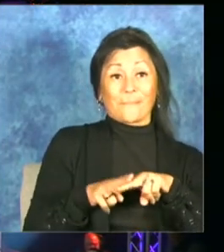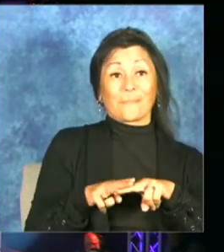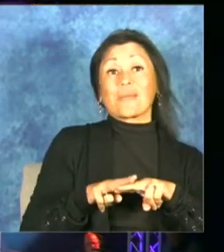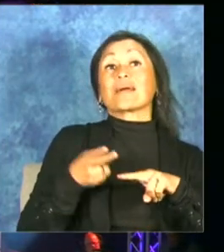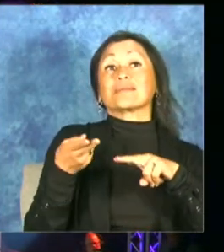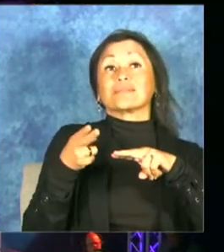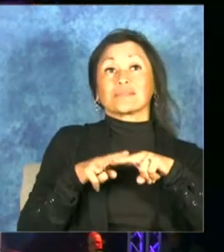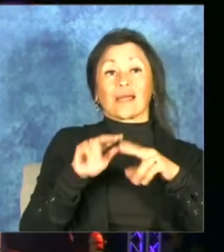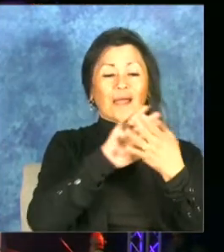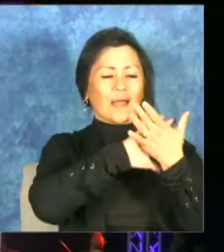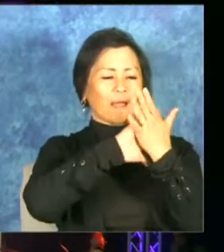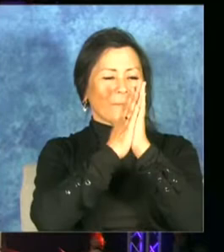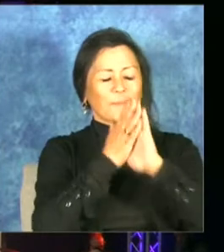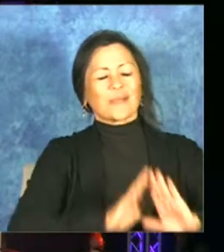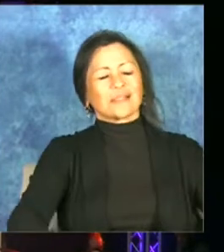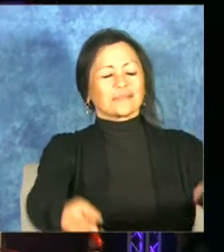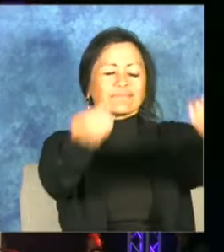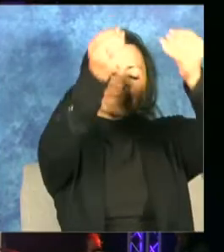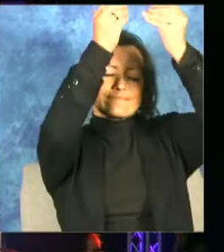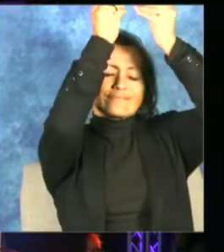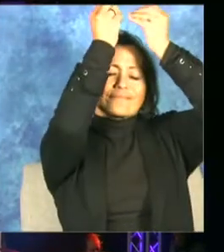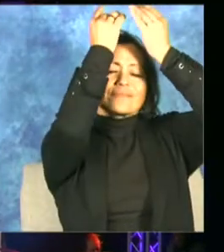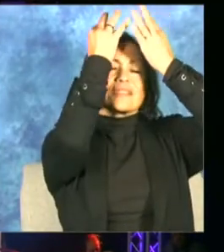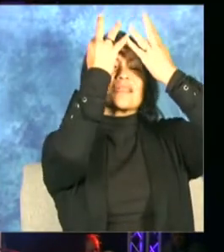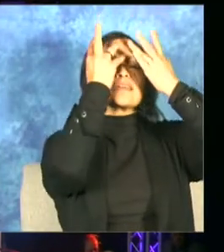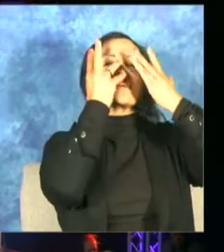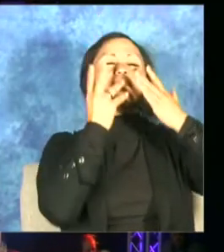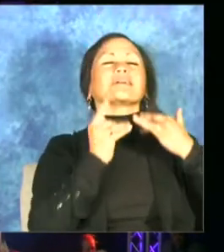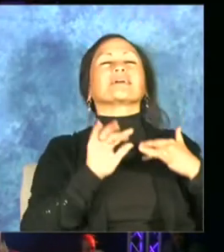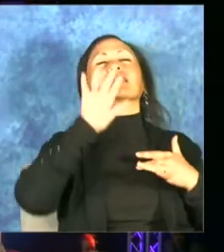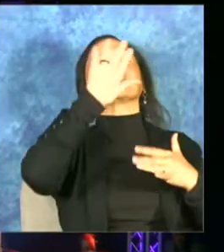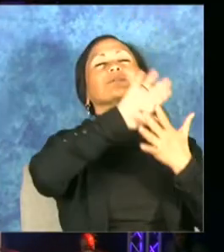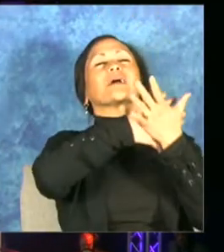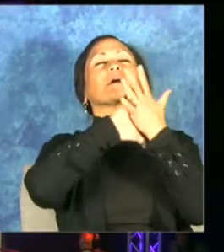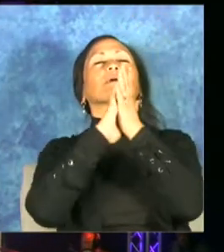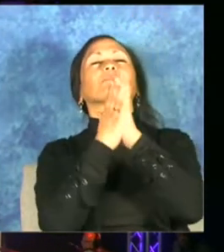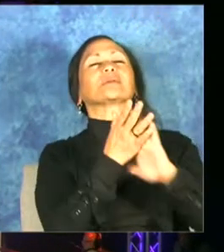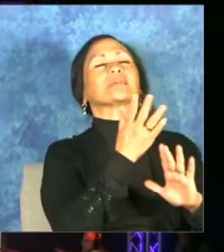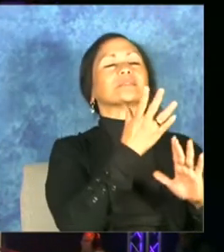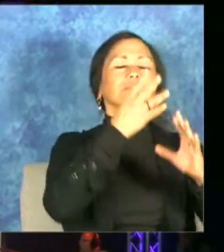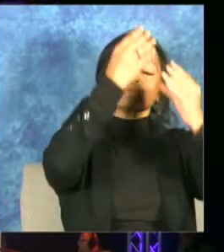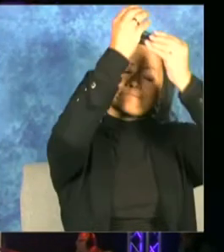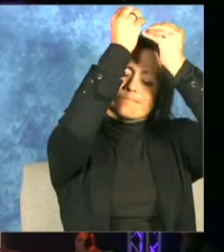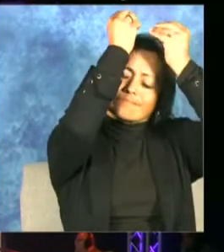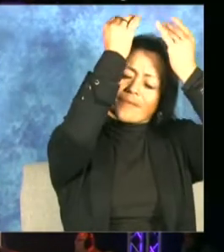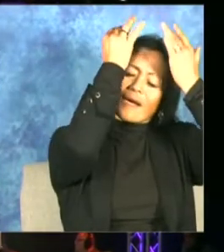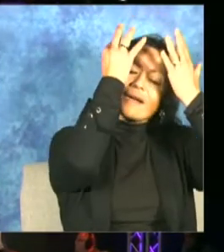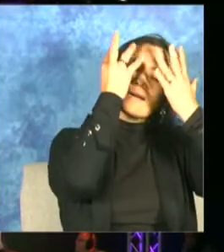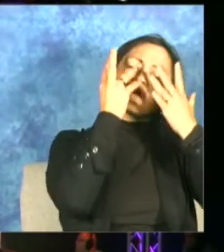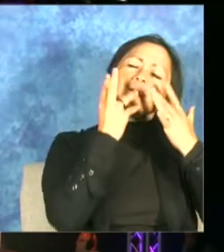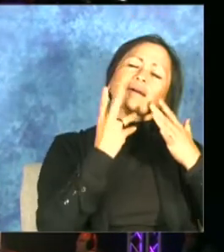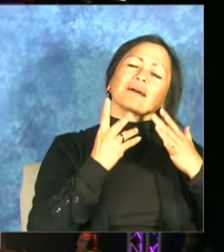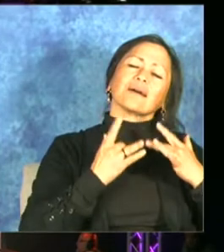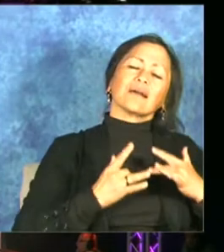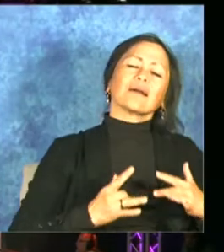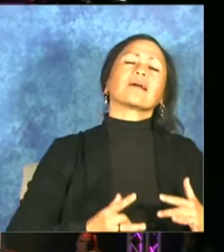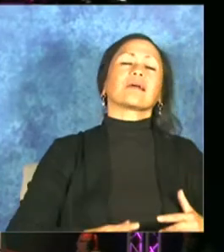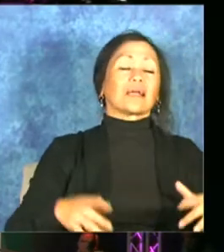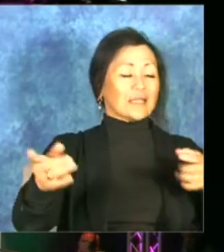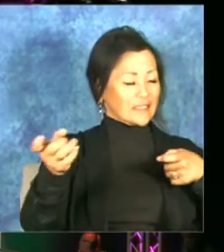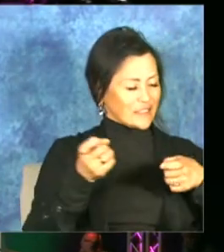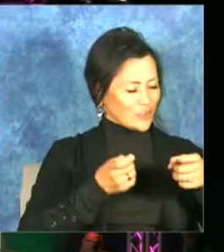Let your peace wash over me. Let your peace surround us, Lord. Take over